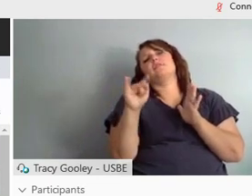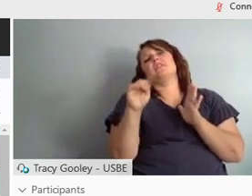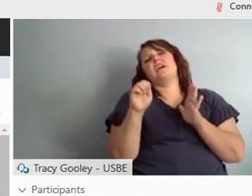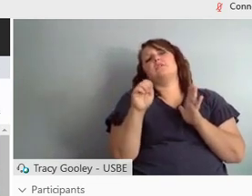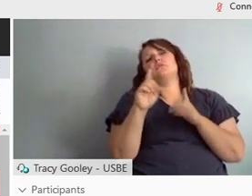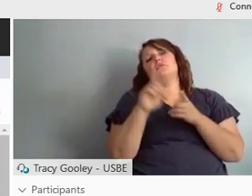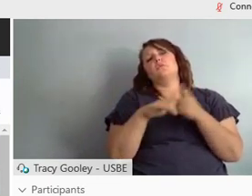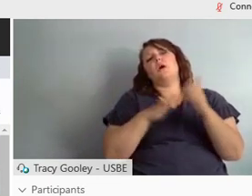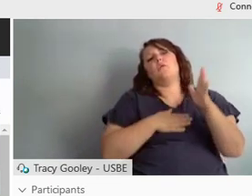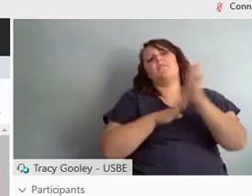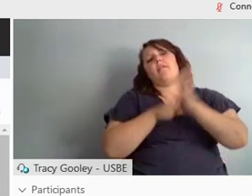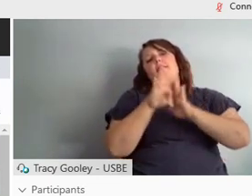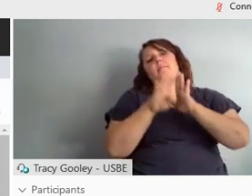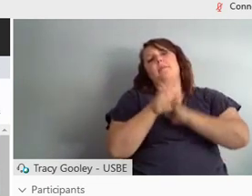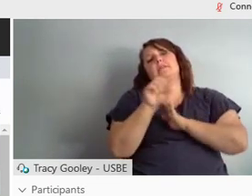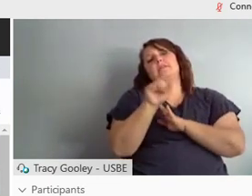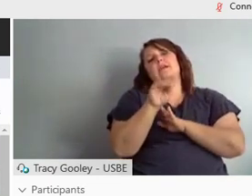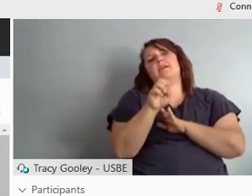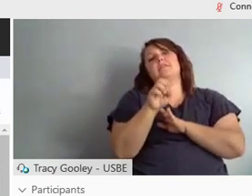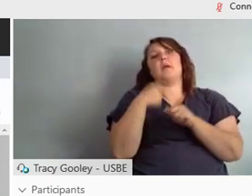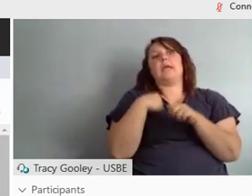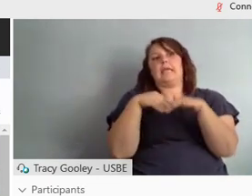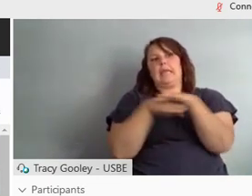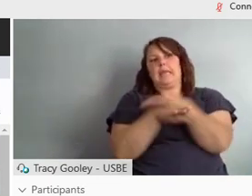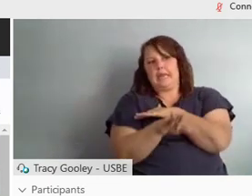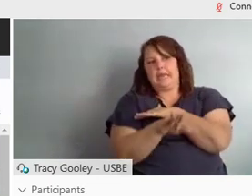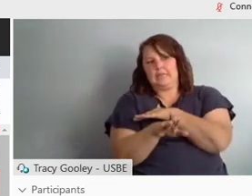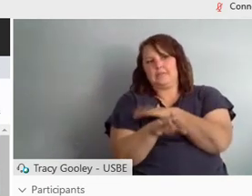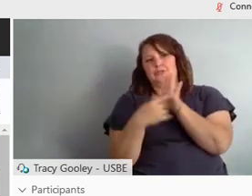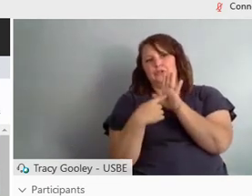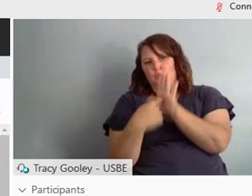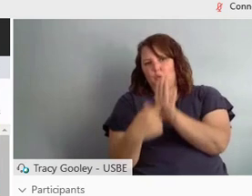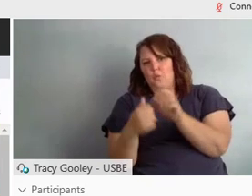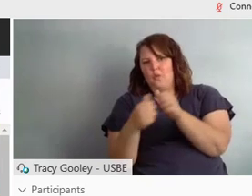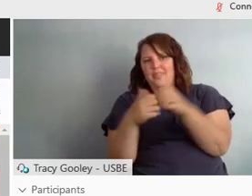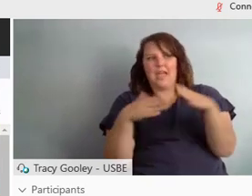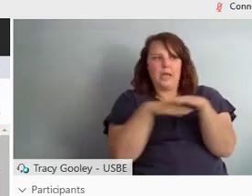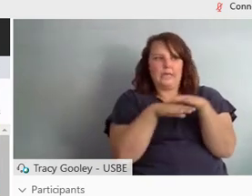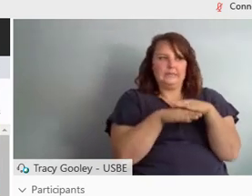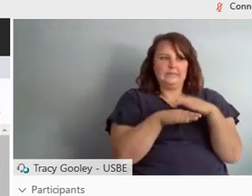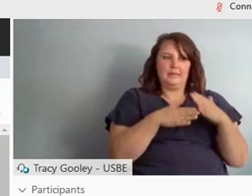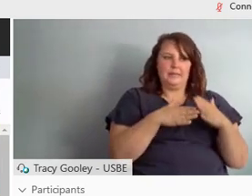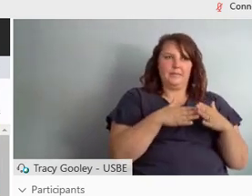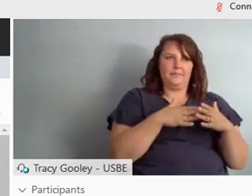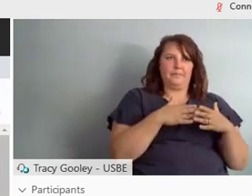I can actually get in and show you without accessing